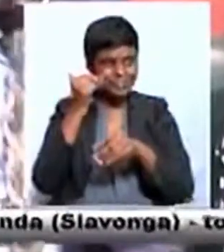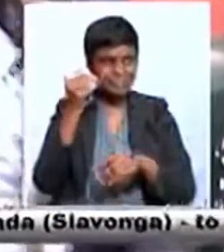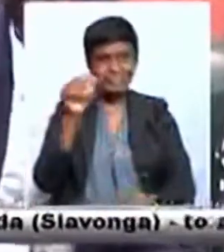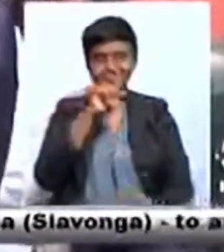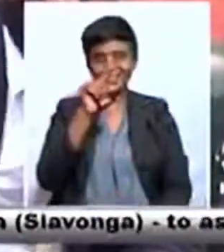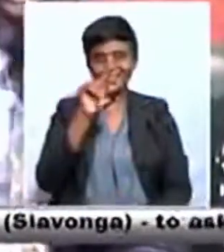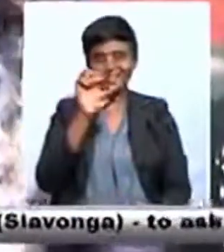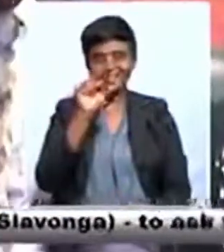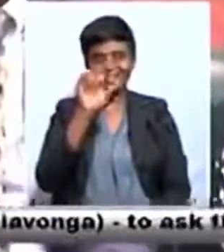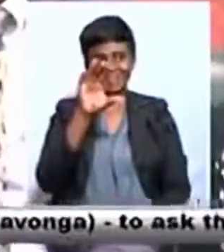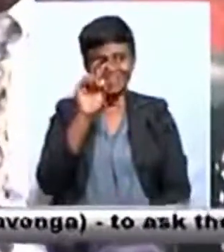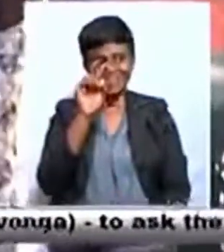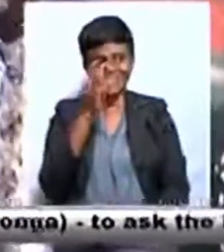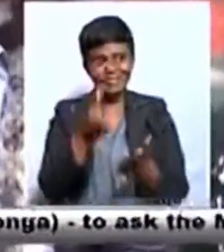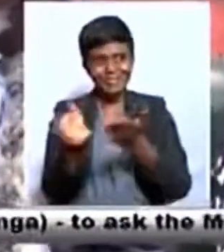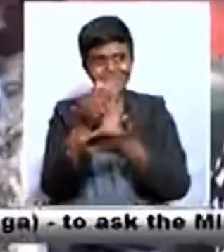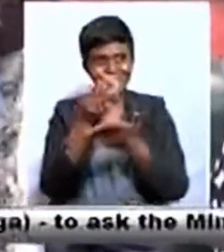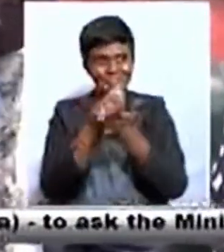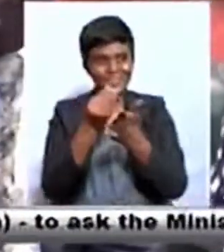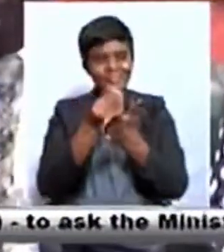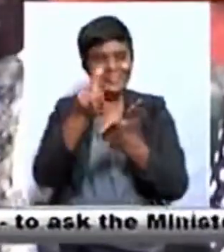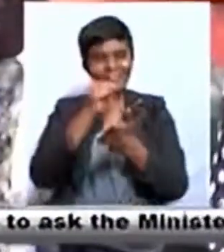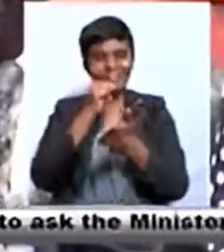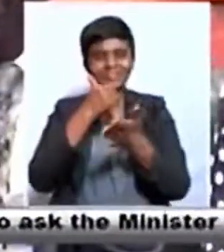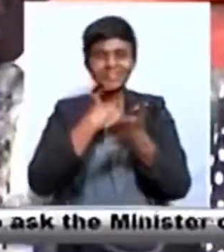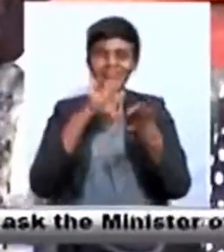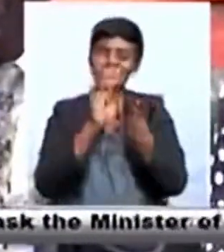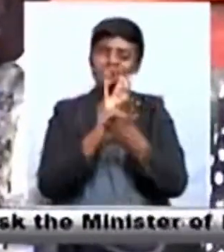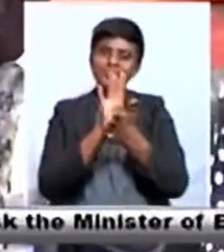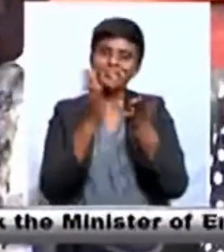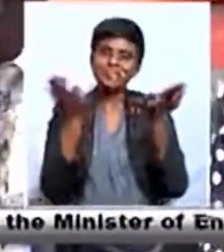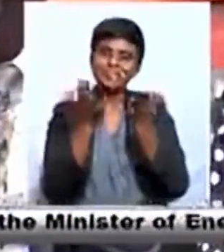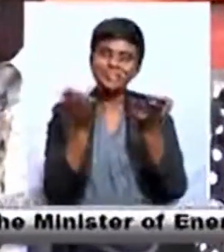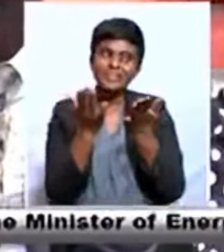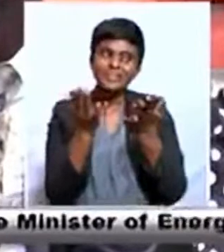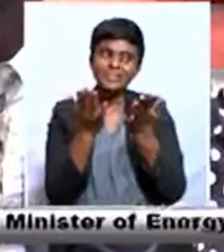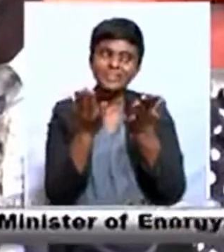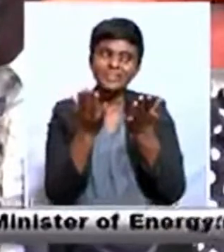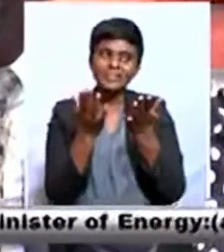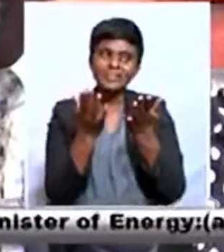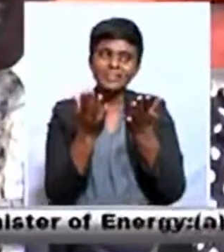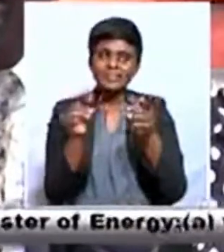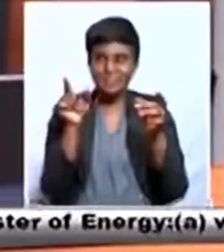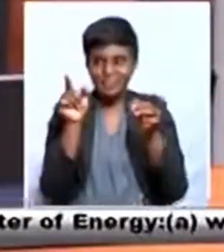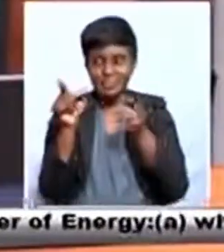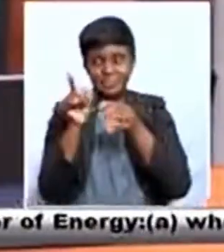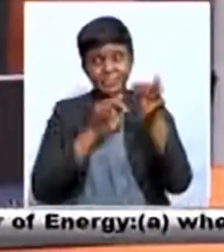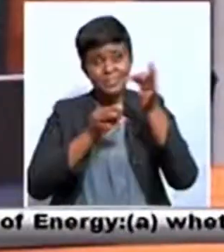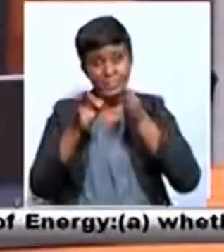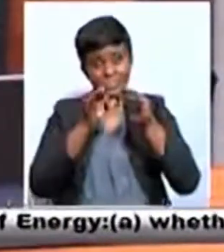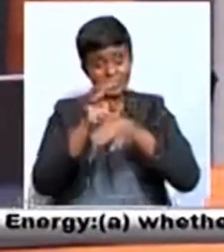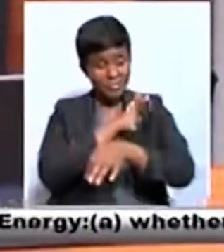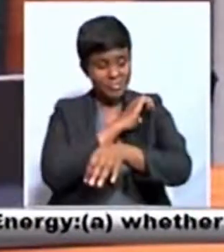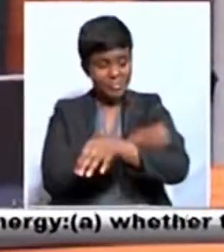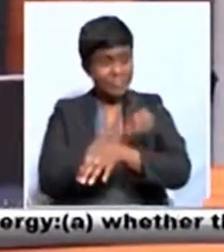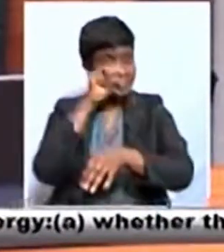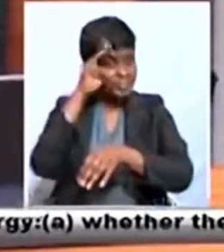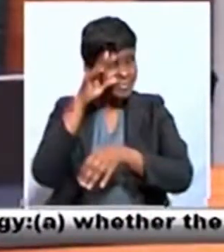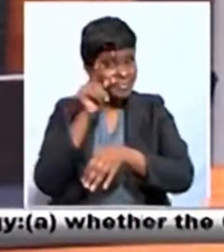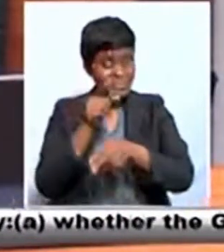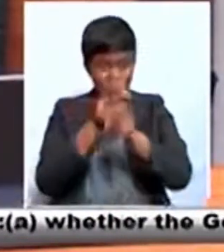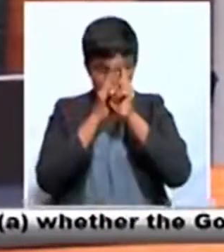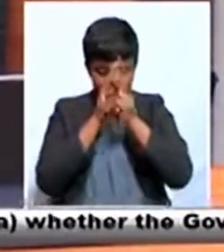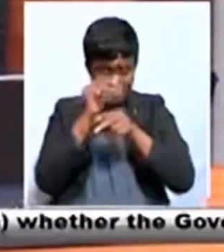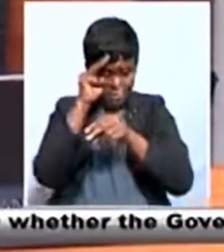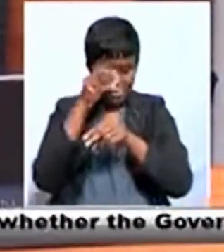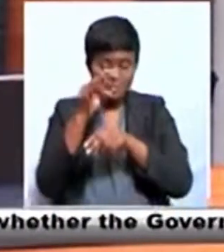collecting rentals when they don't have documentation? Is proved from the Minister of Energy. The Honorable Minister